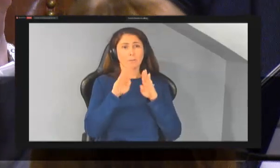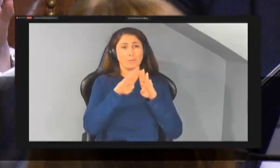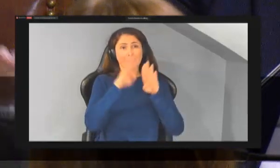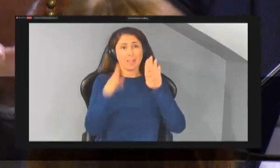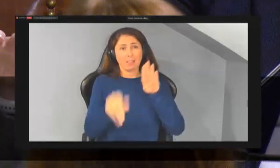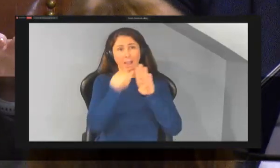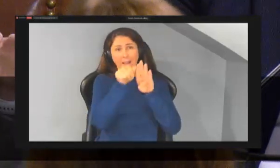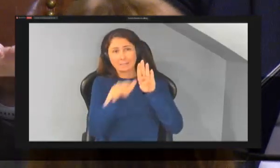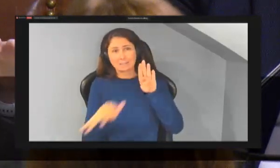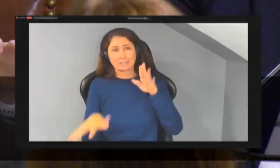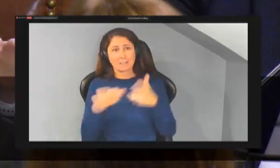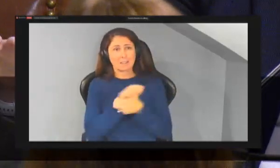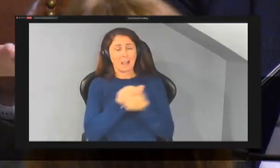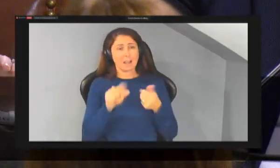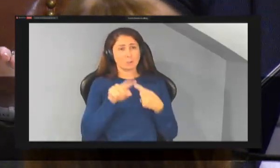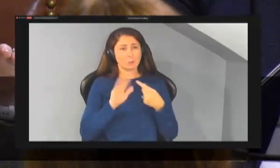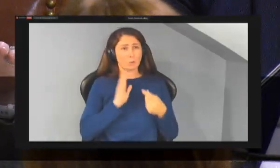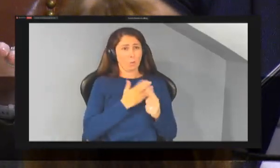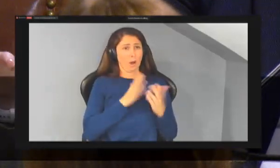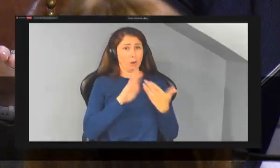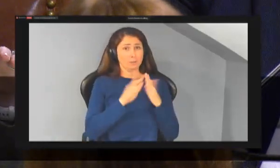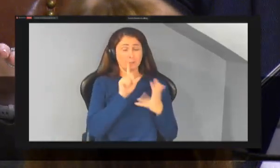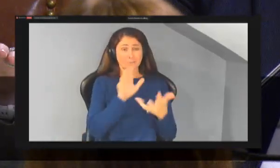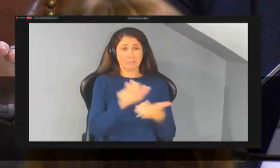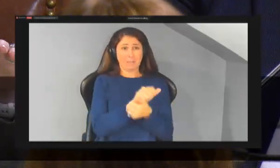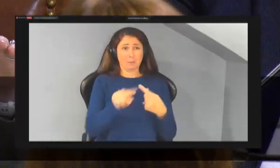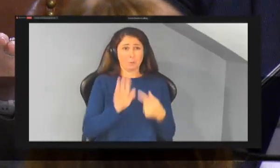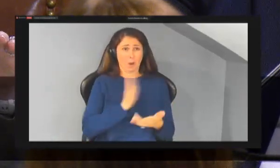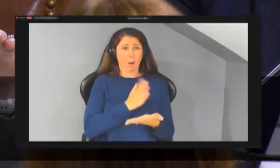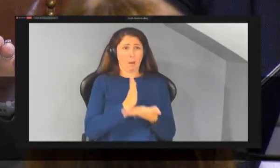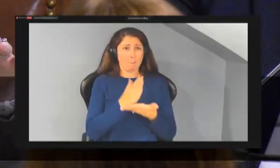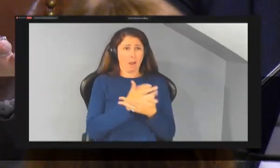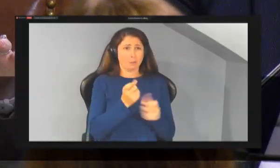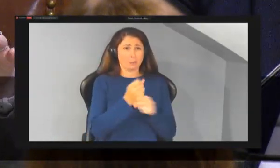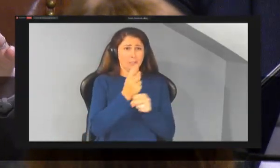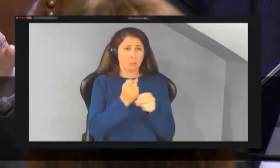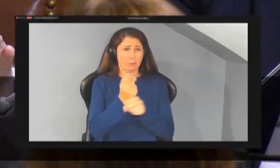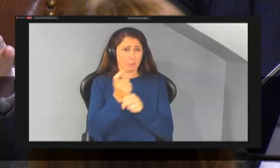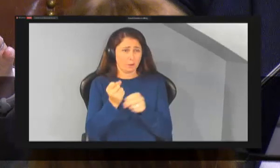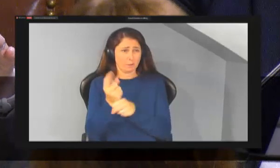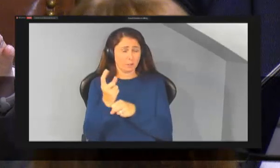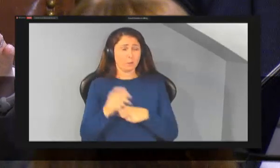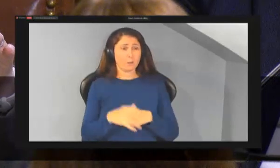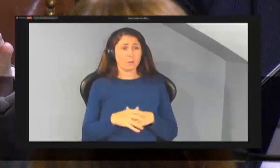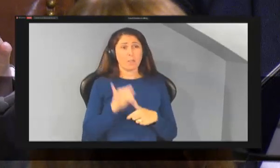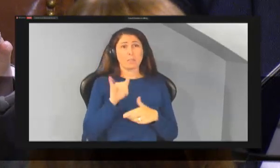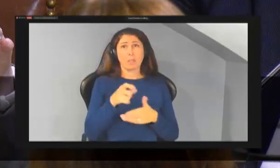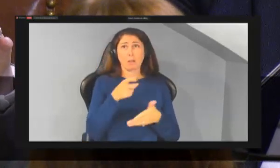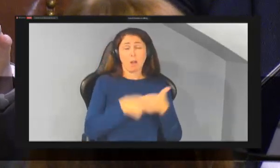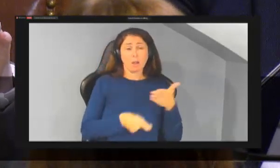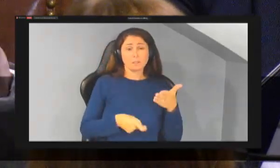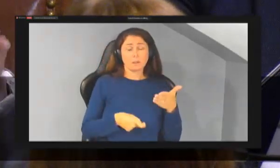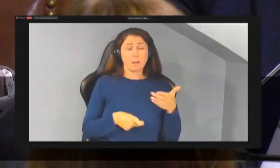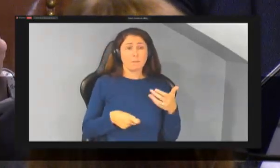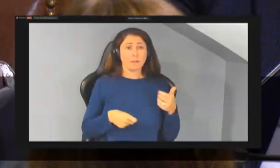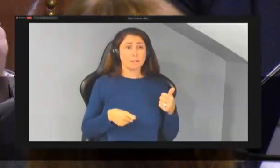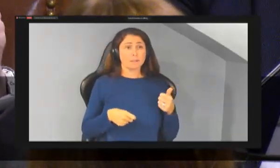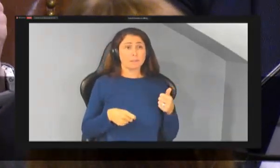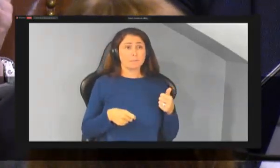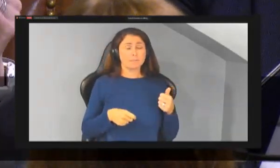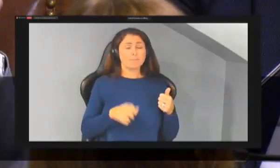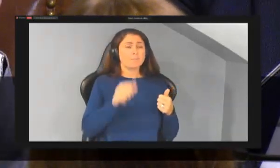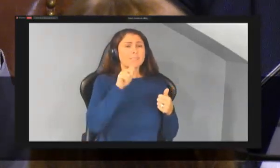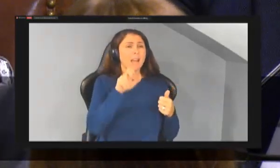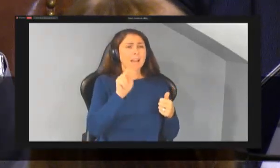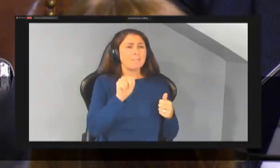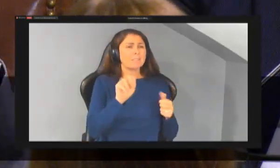mm-hmm. extremely damaging to our budget over year after year, the cost of not even doing